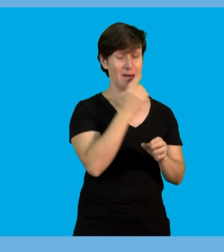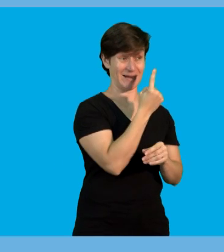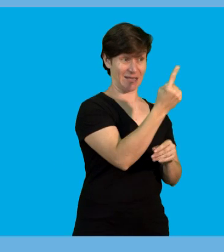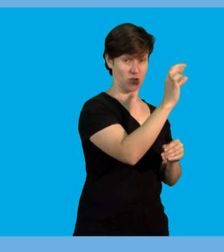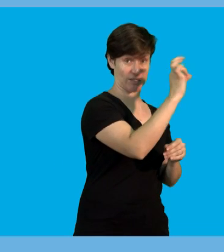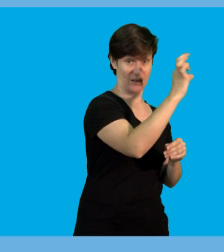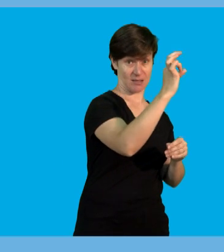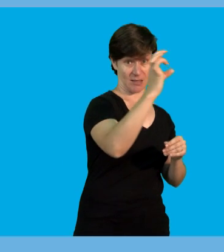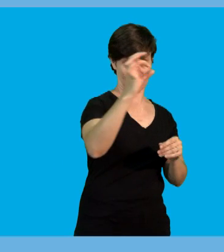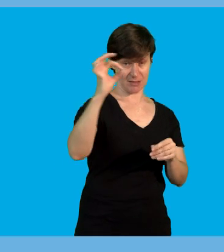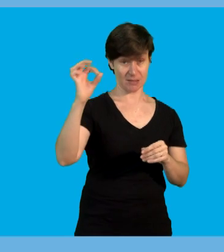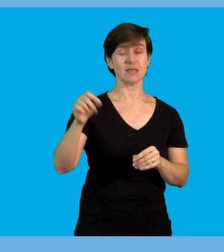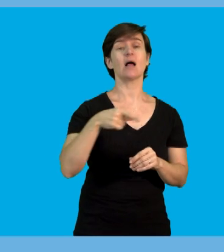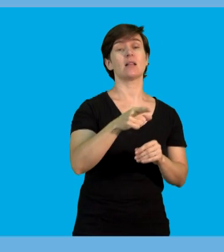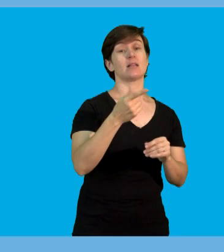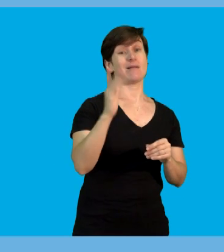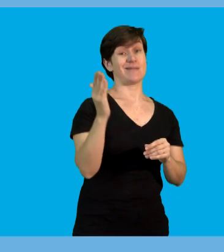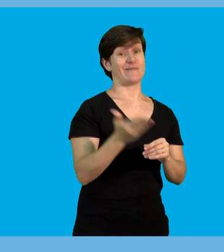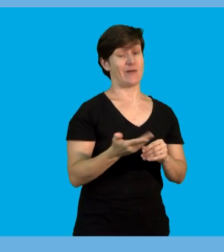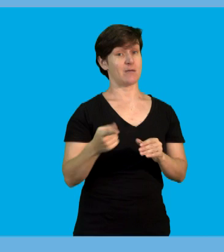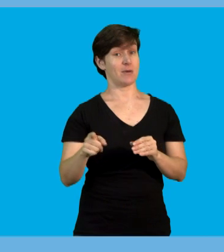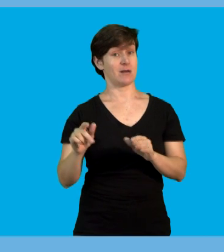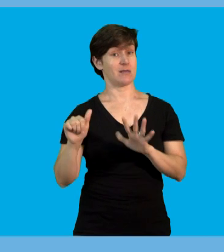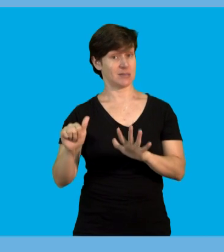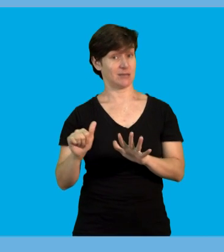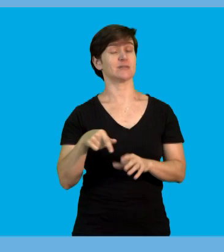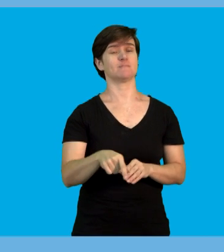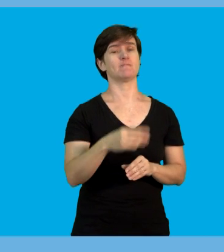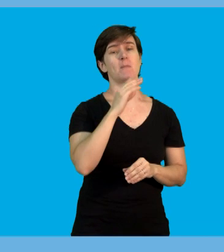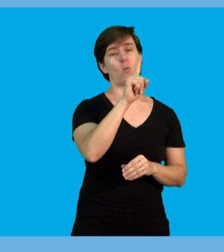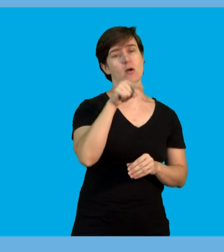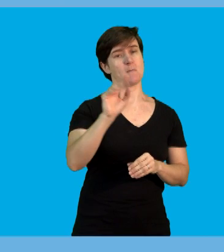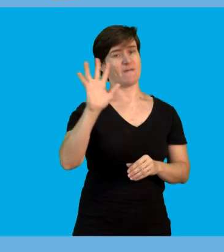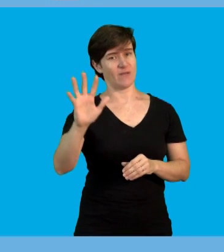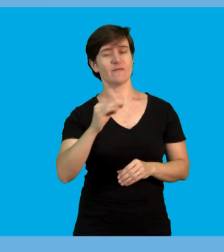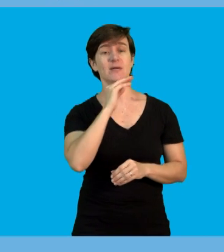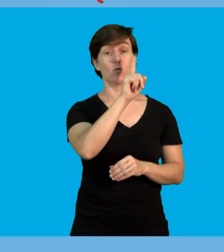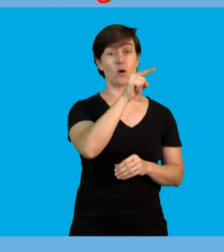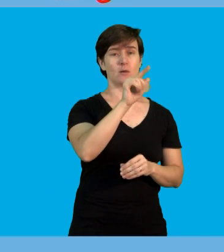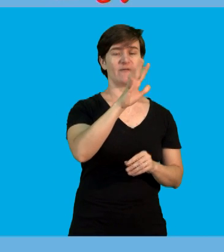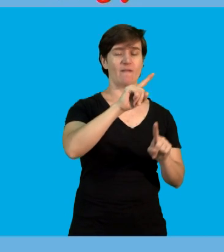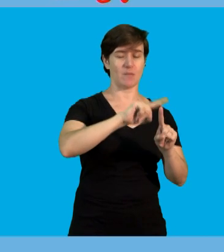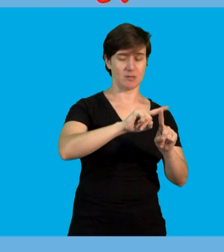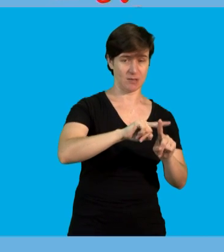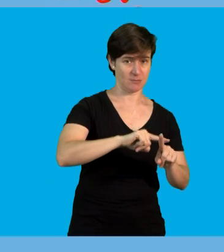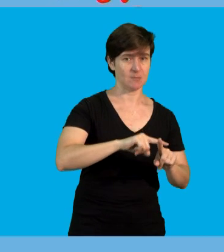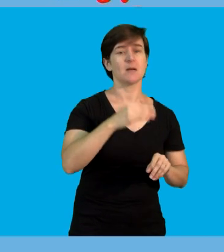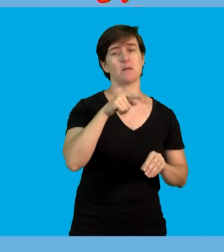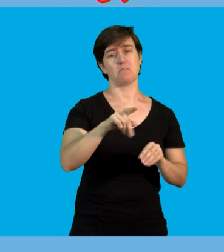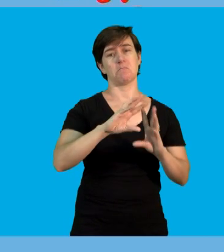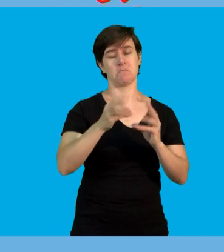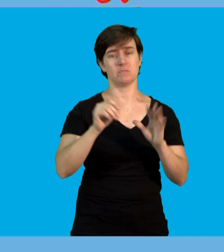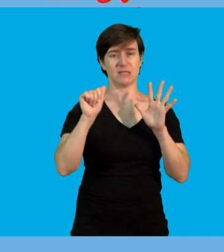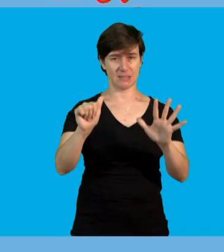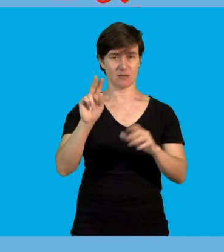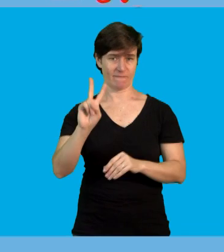So 1,5 plus 1,5 plus 1,5 is going to sum up to 6 volts. So each of